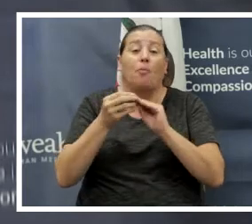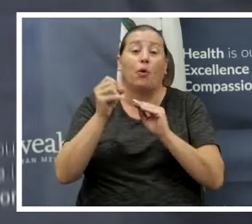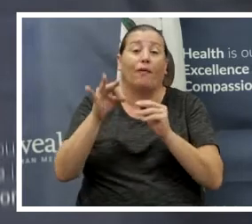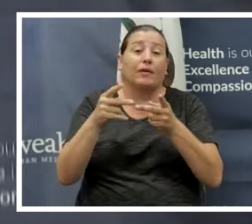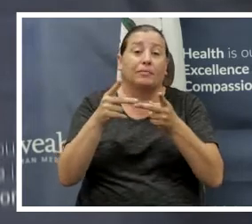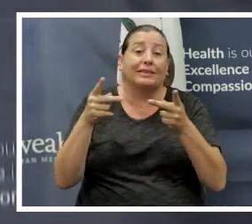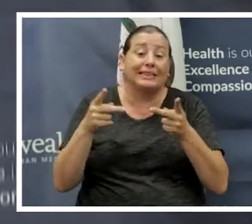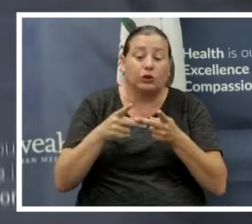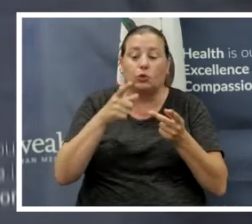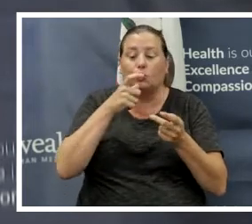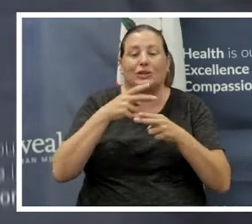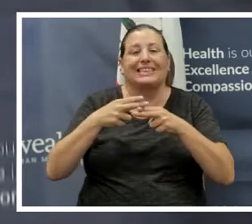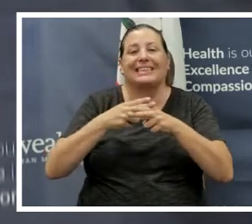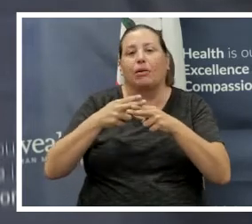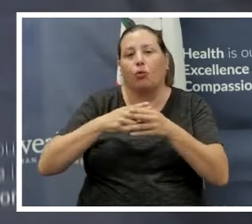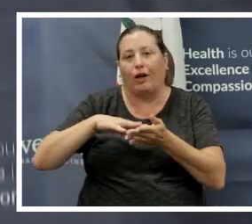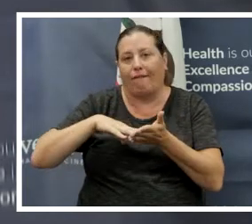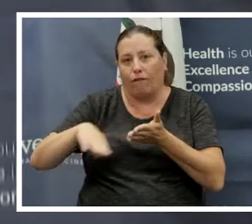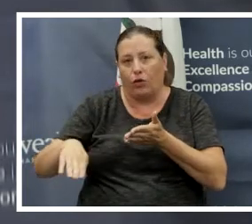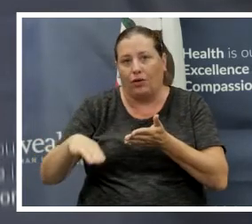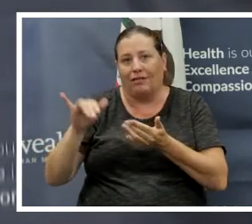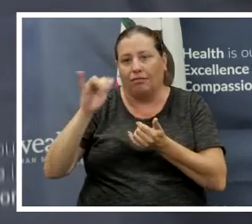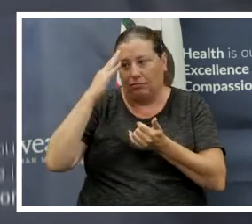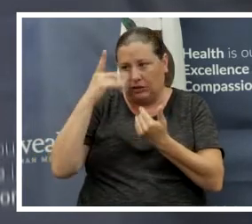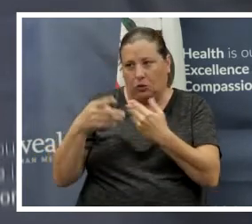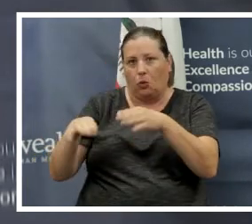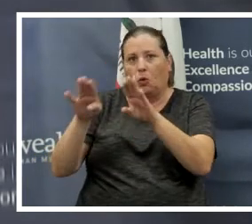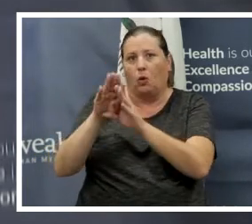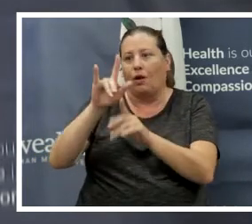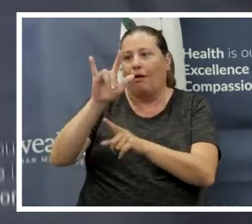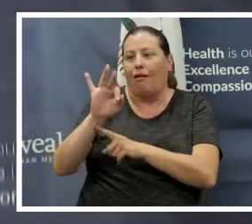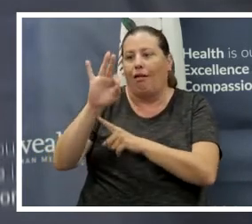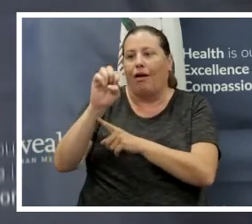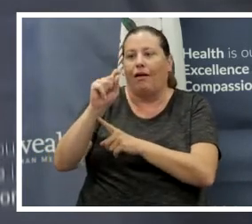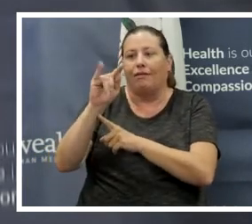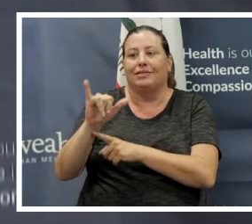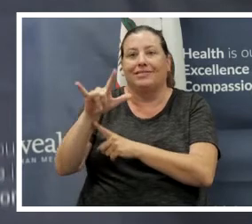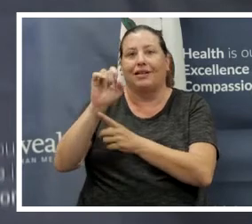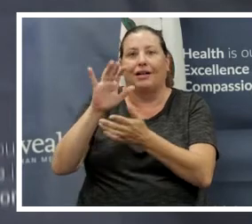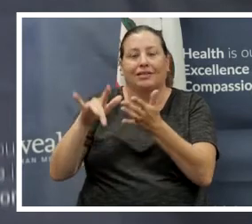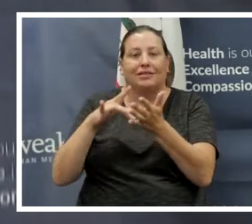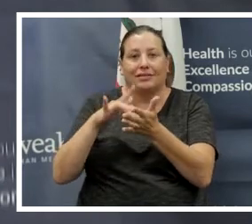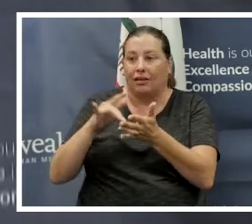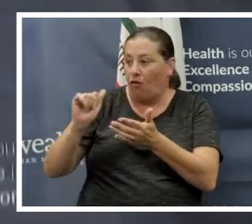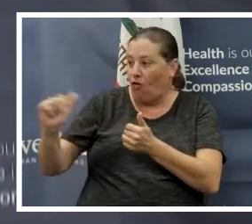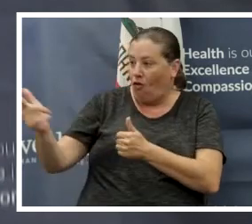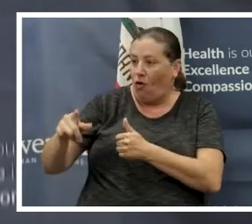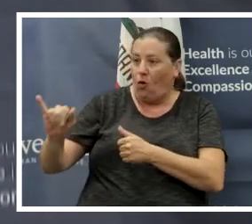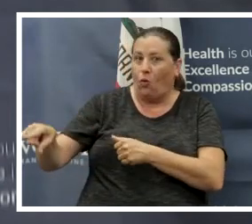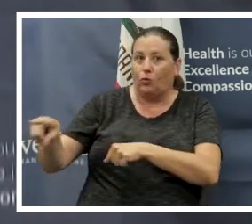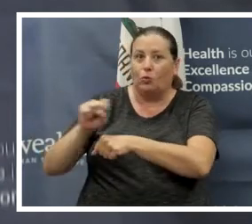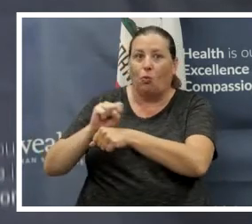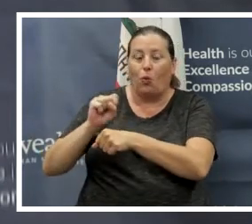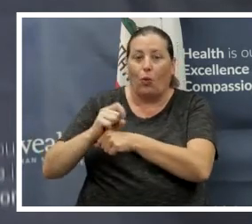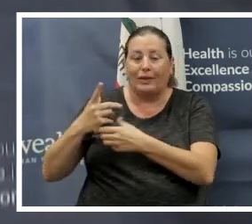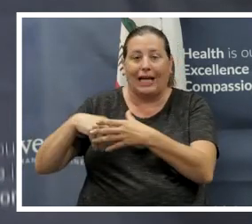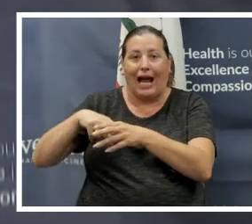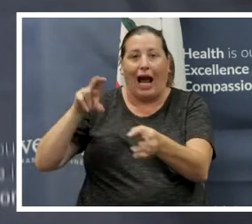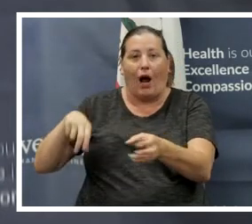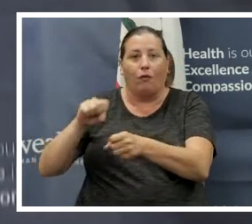at the Lifestyle Center. When we closed the Lifestyle Center down, all of those employees, were out of work. So they